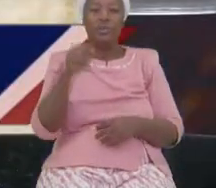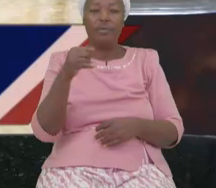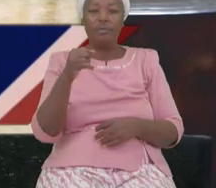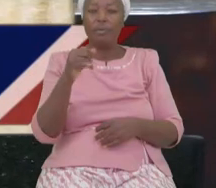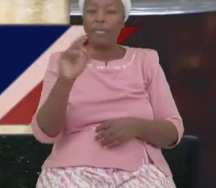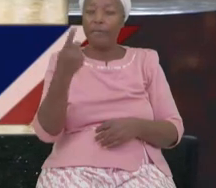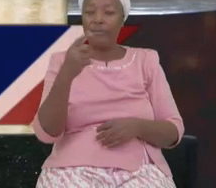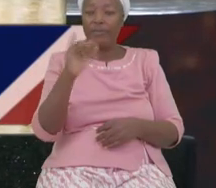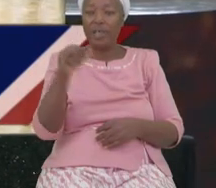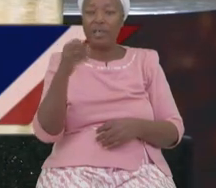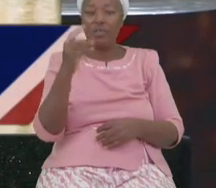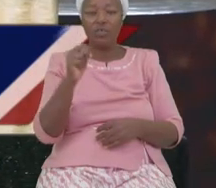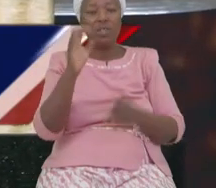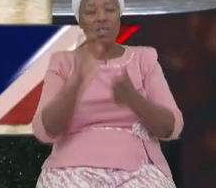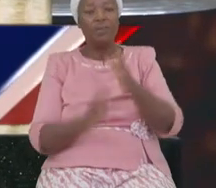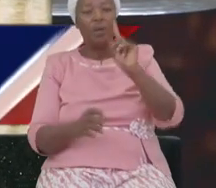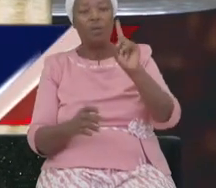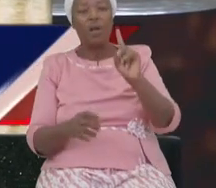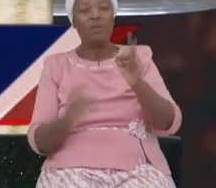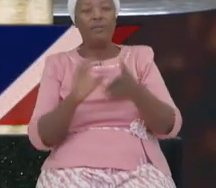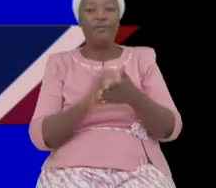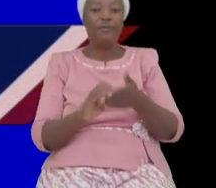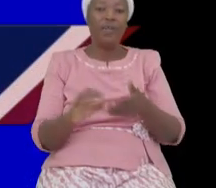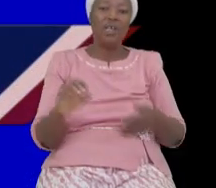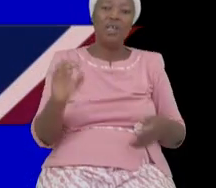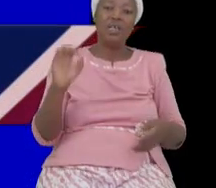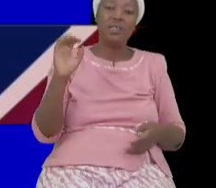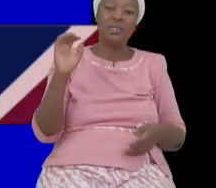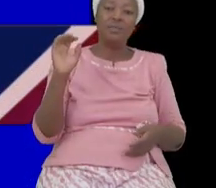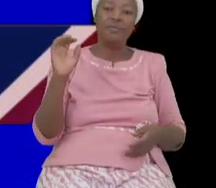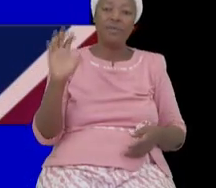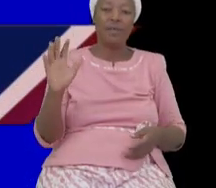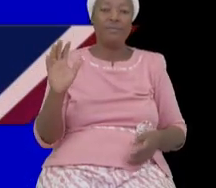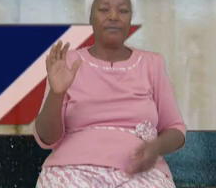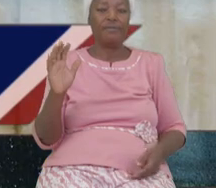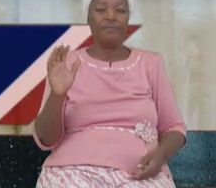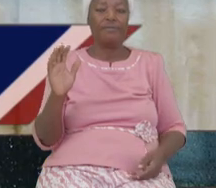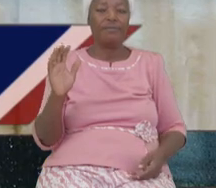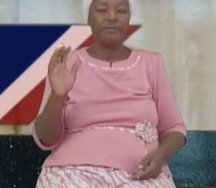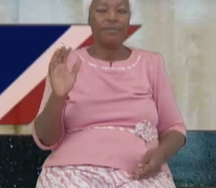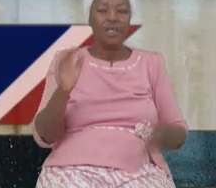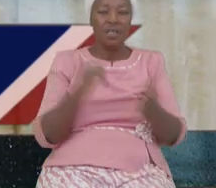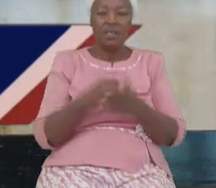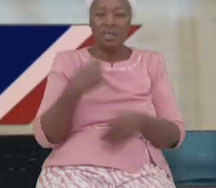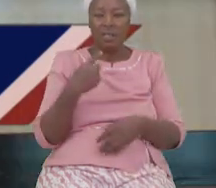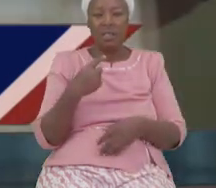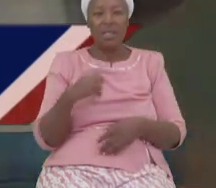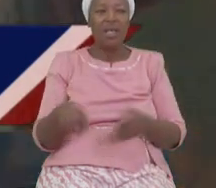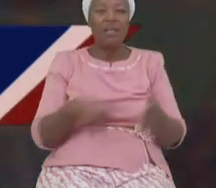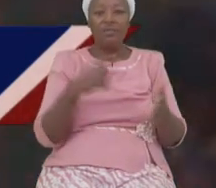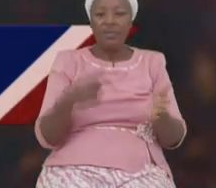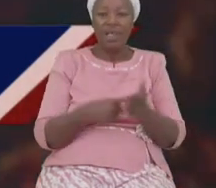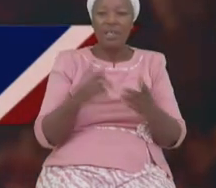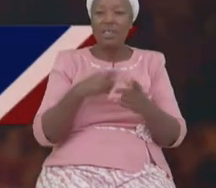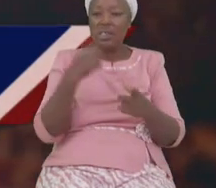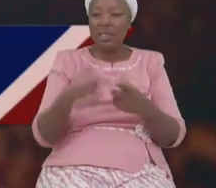1 John chapter 1, we're reading from verse 5. It says, this then is